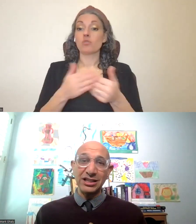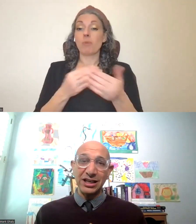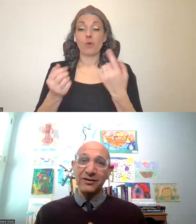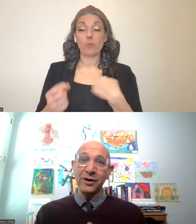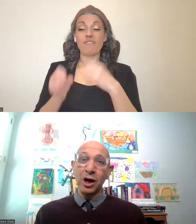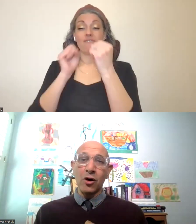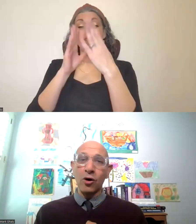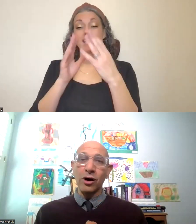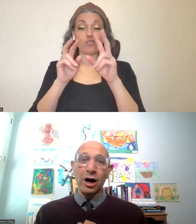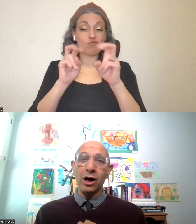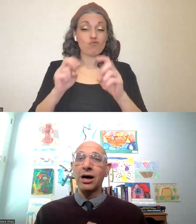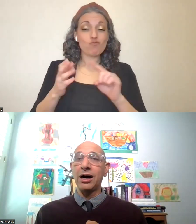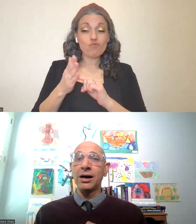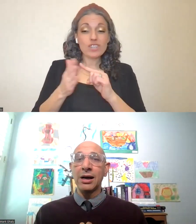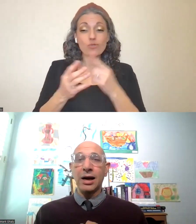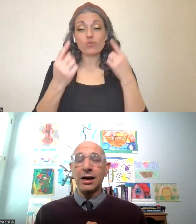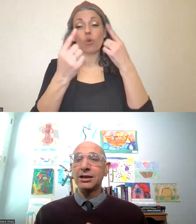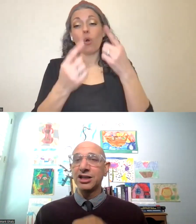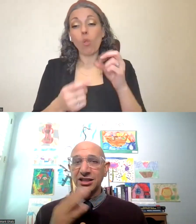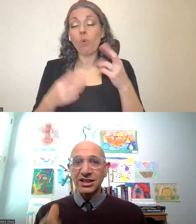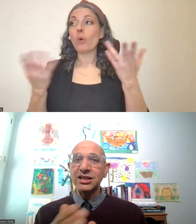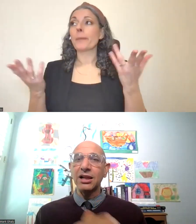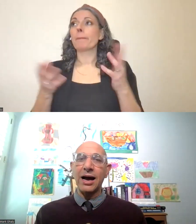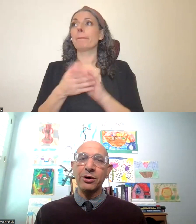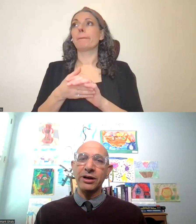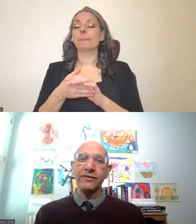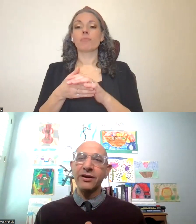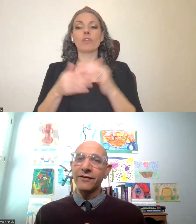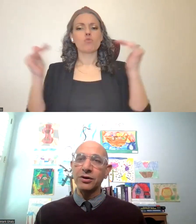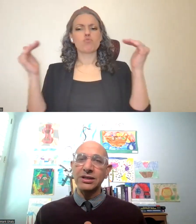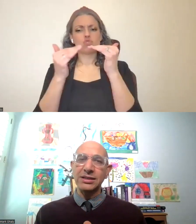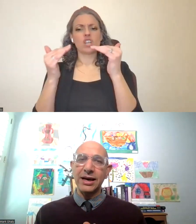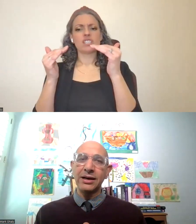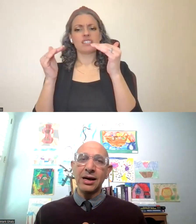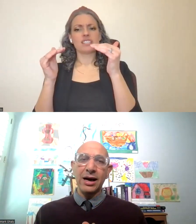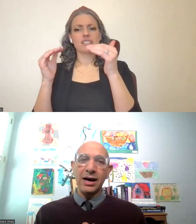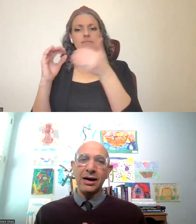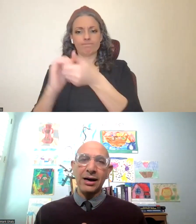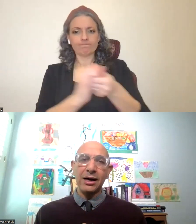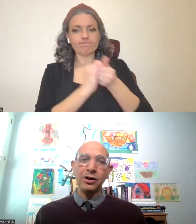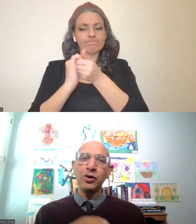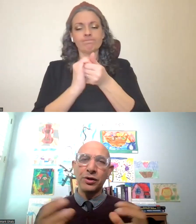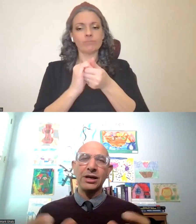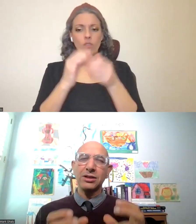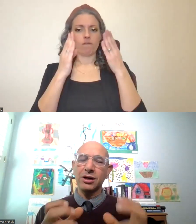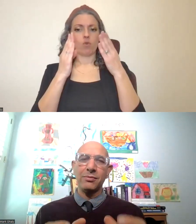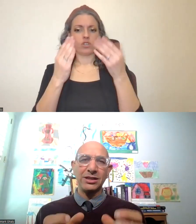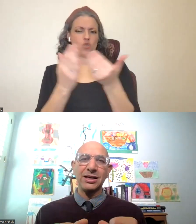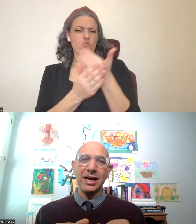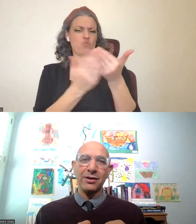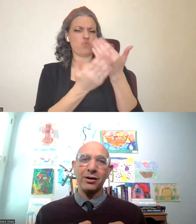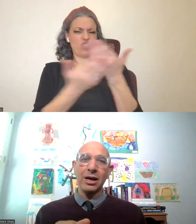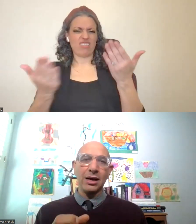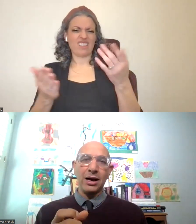research initiative or our justice collaborative, and the focus that new things are